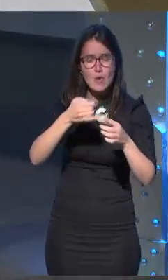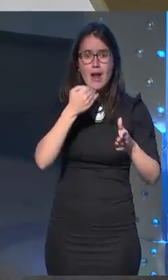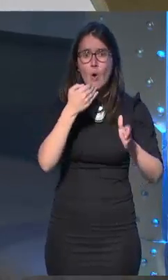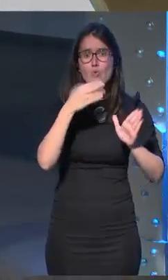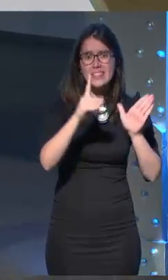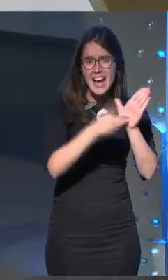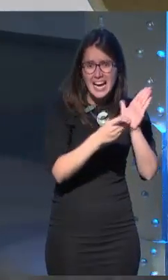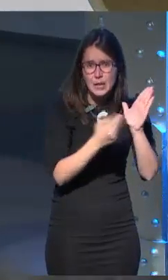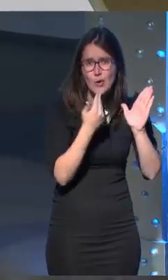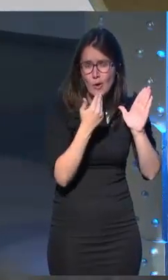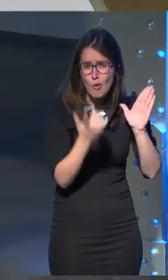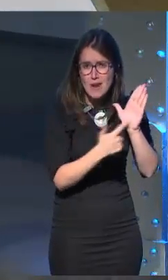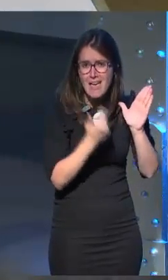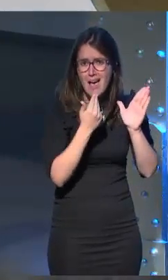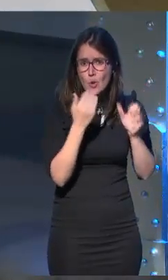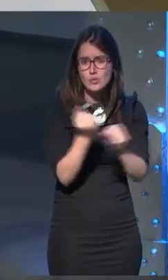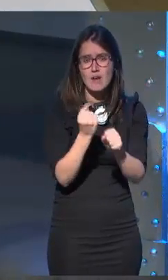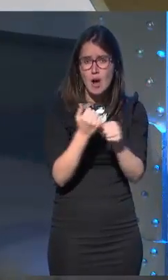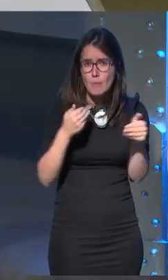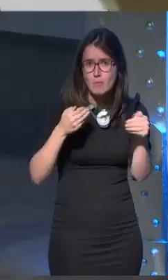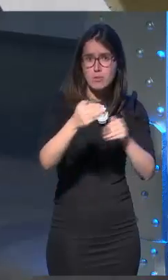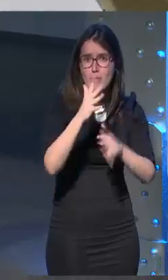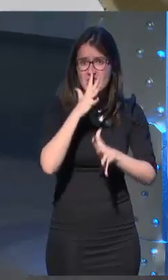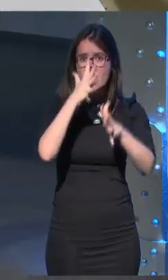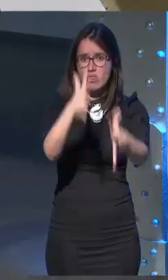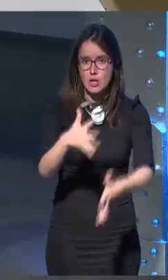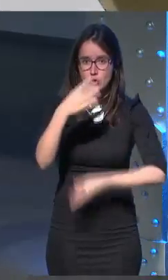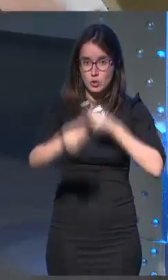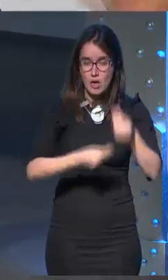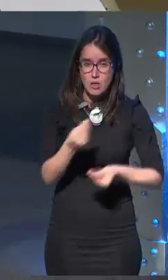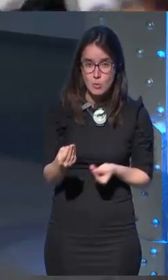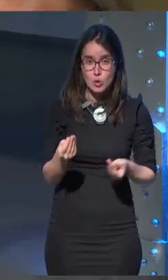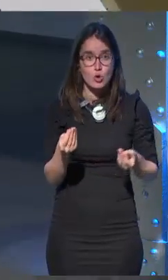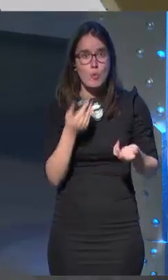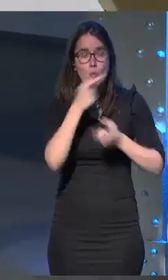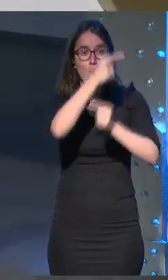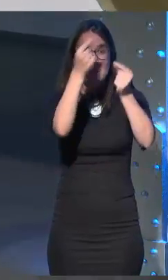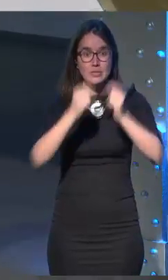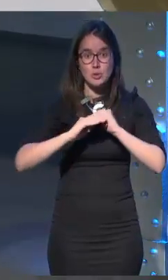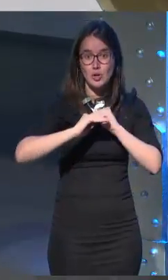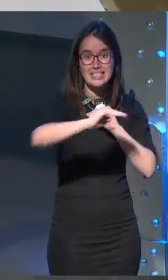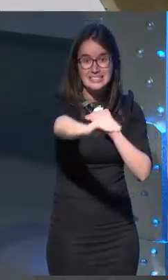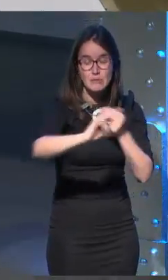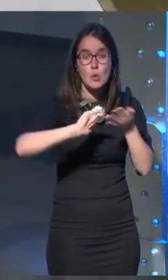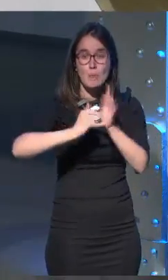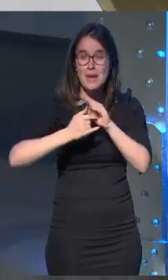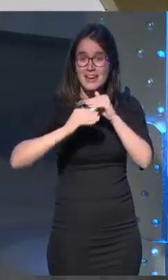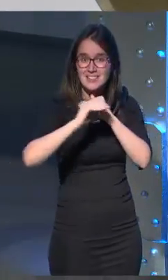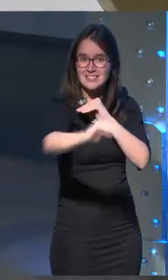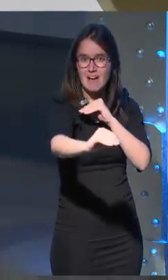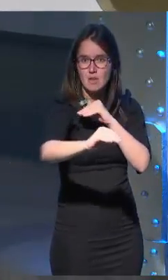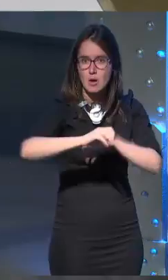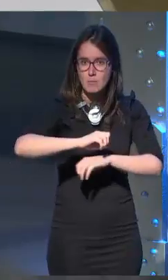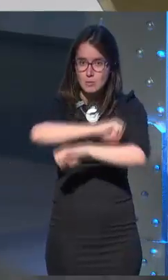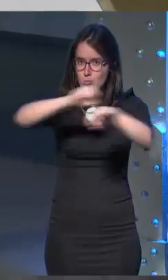type of work we do is so long lead stuff that we have to have a stable budget and a stable plan.